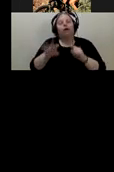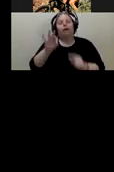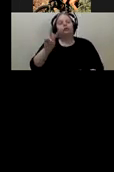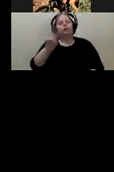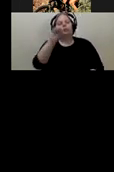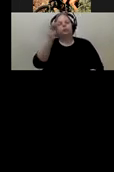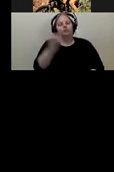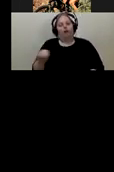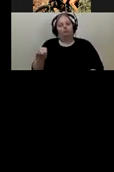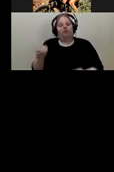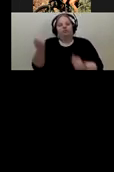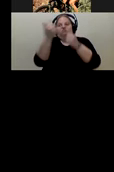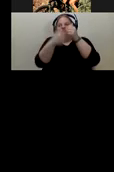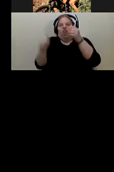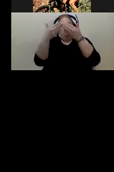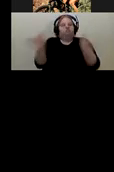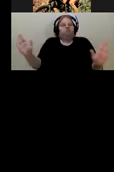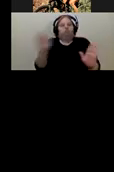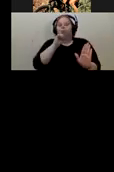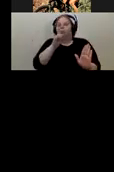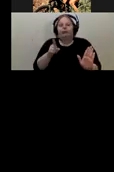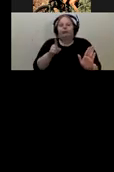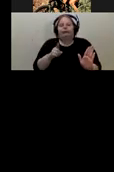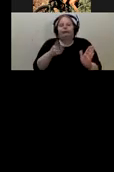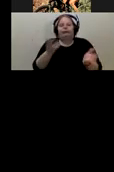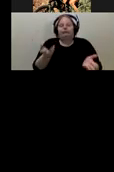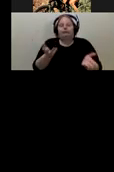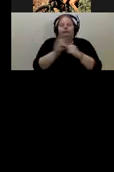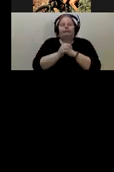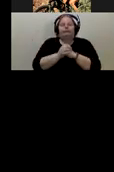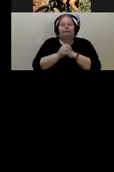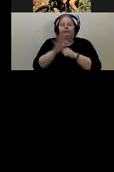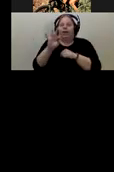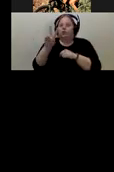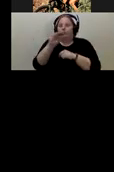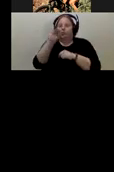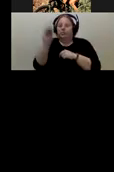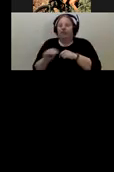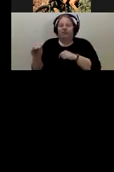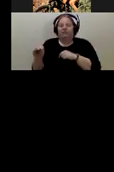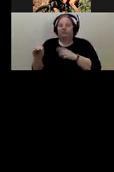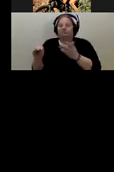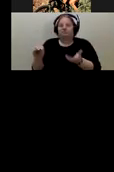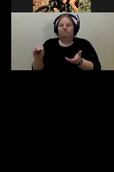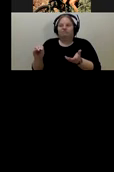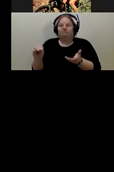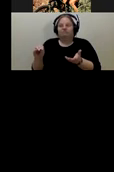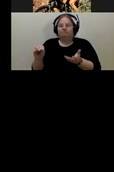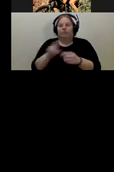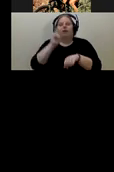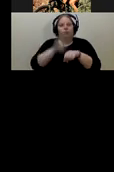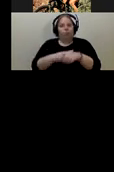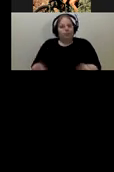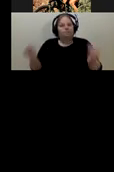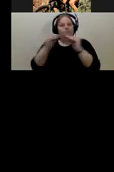92% of anybody really can't be, 92% can't be more than, of course they're more, right?